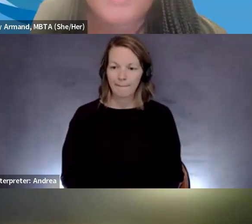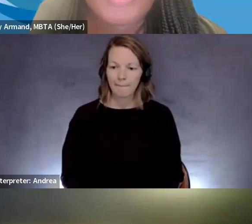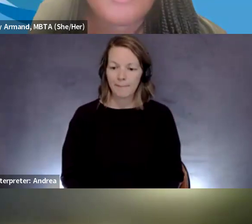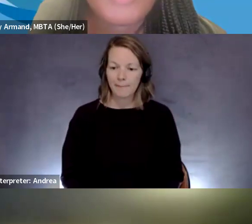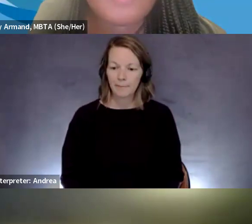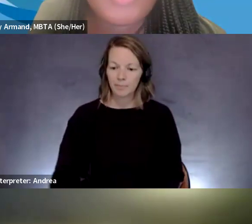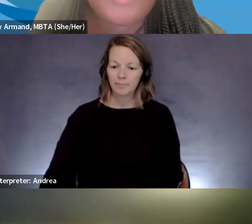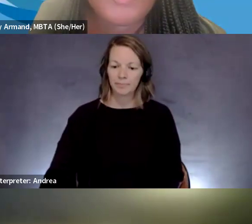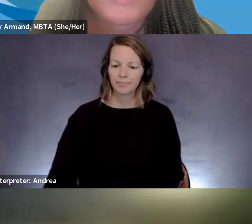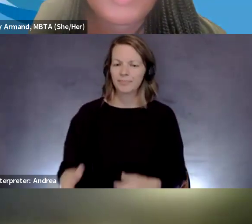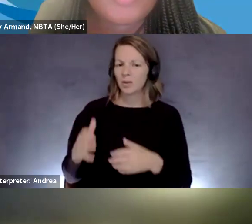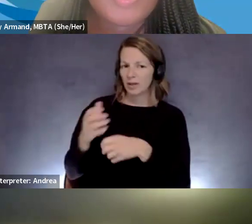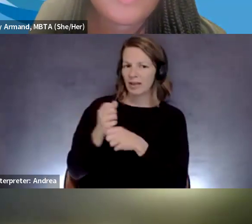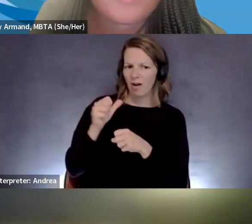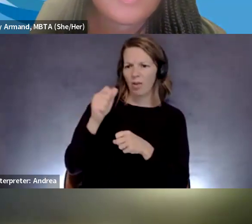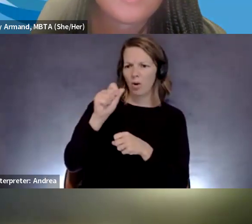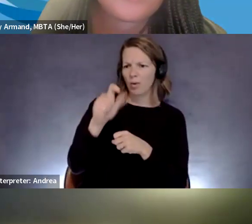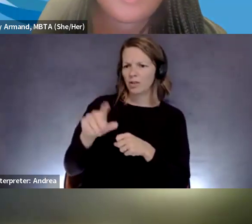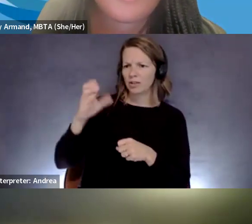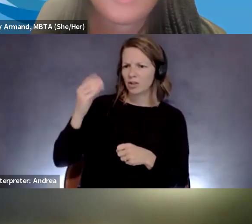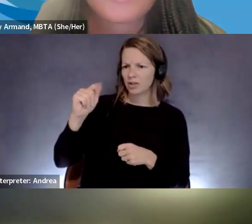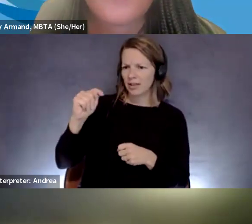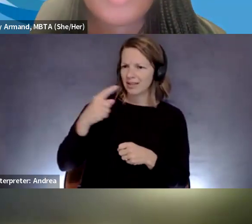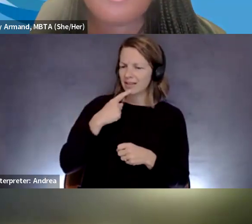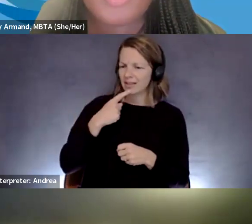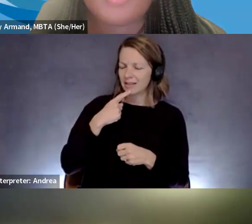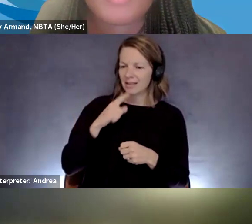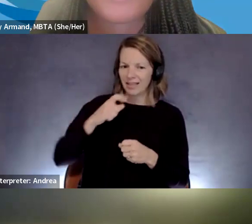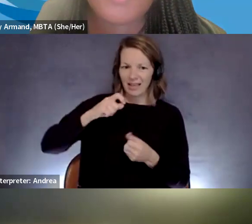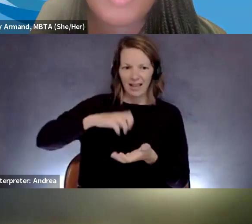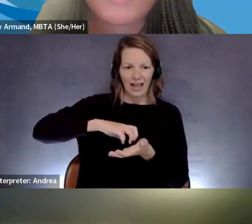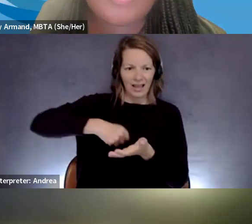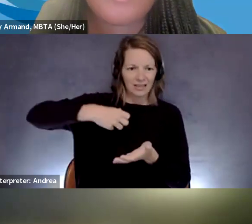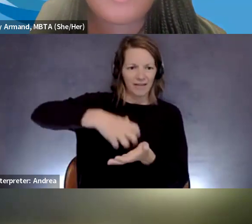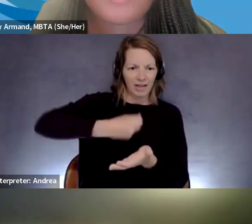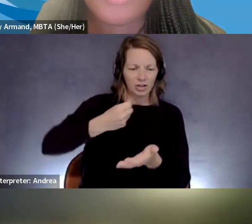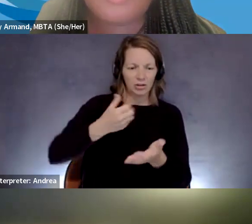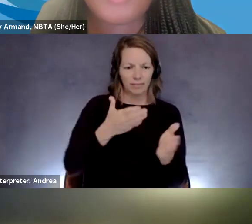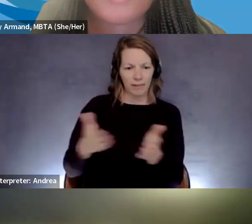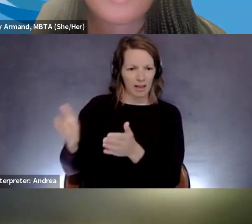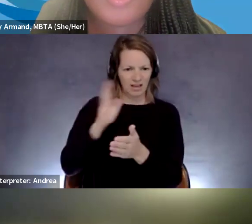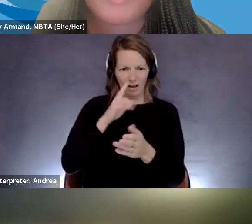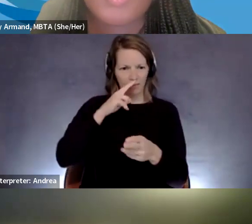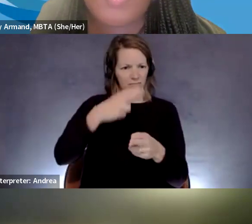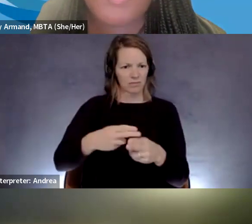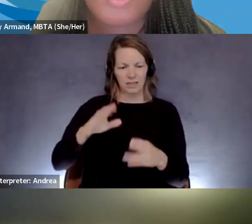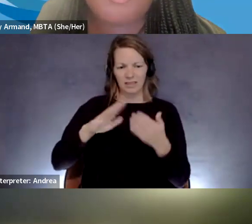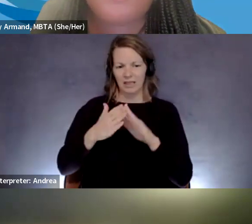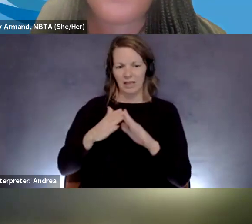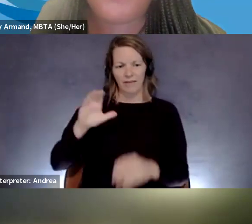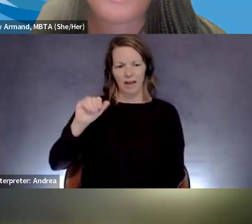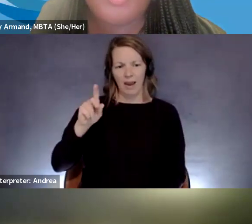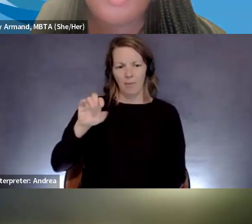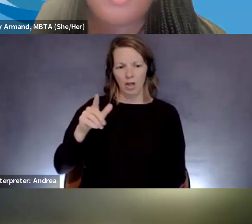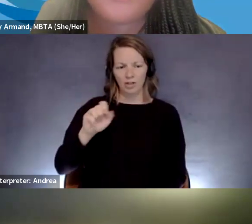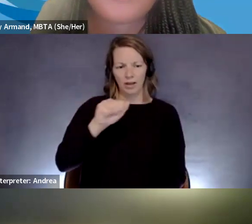Okay, we received another question in the chat that says, the excavation plan makes no mention of the City of Cambridge's APO requirement